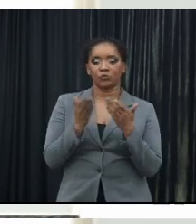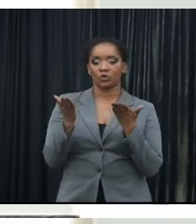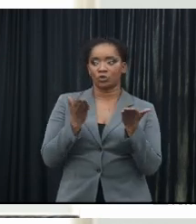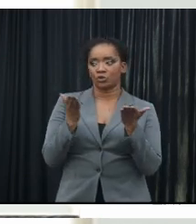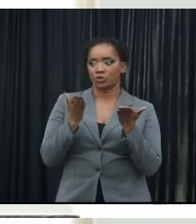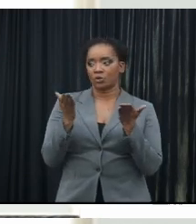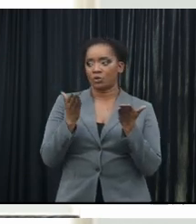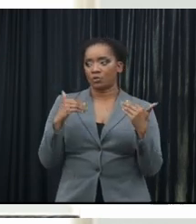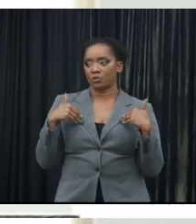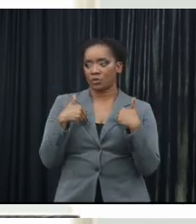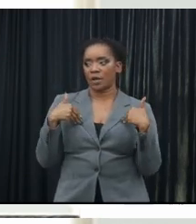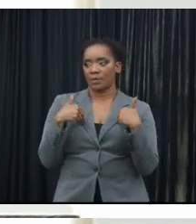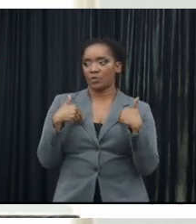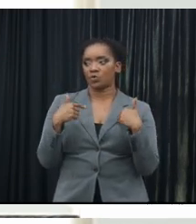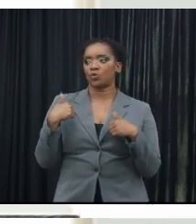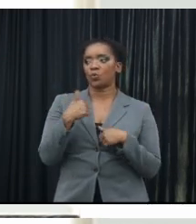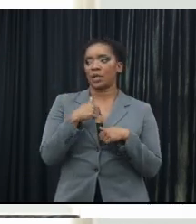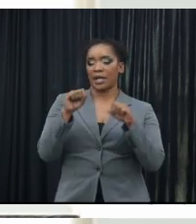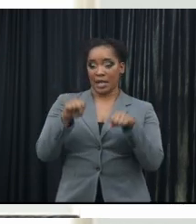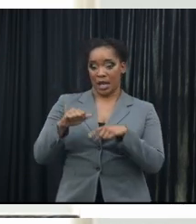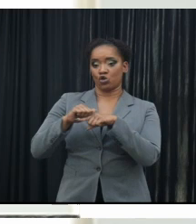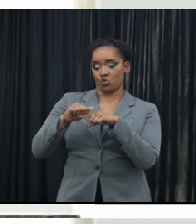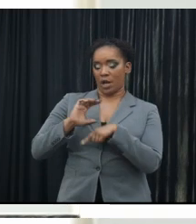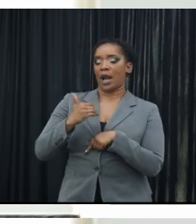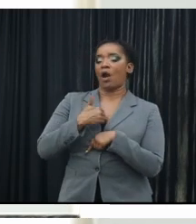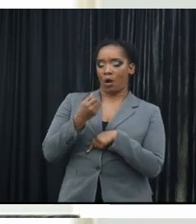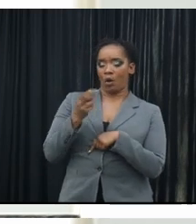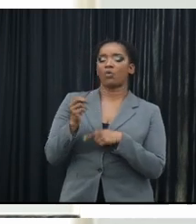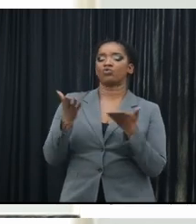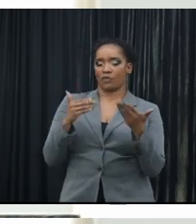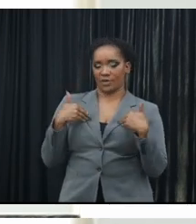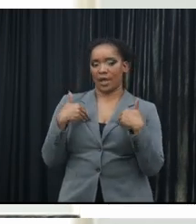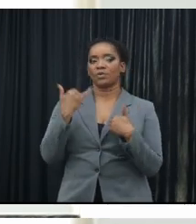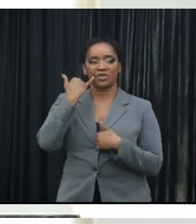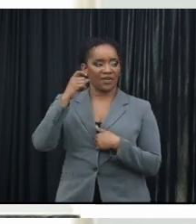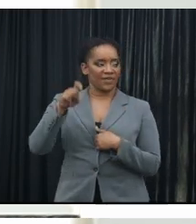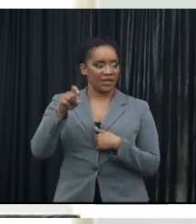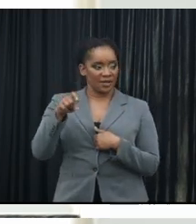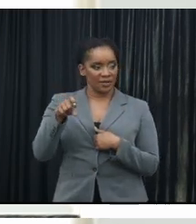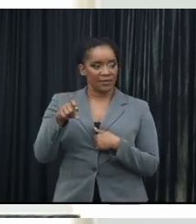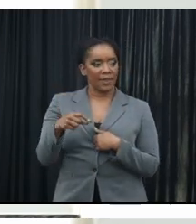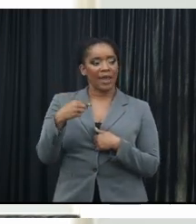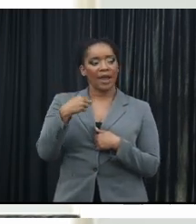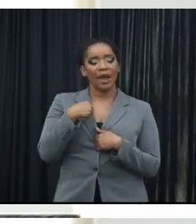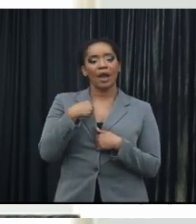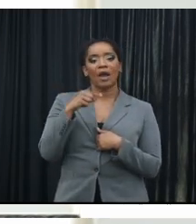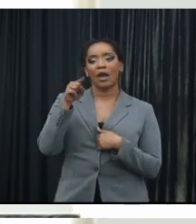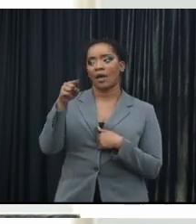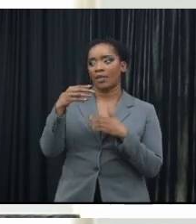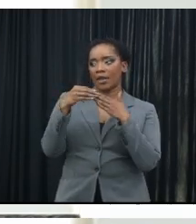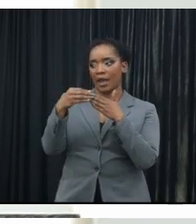can even train our own service animals if needed. I will focus on guide dogs. They do follow